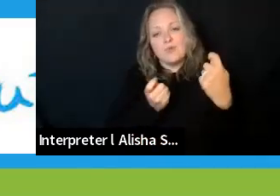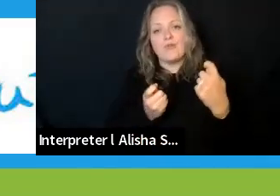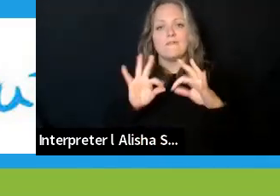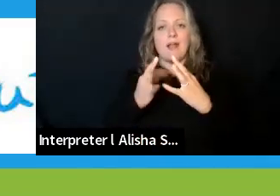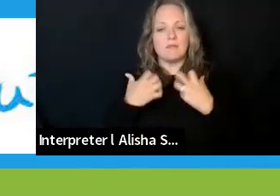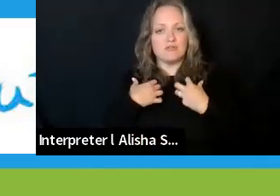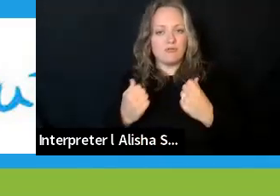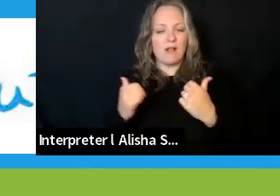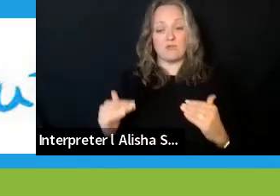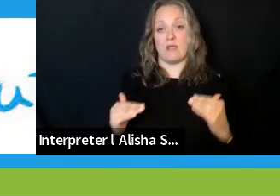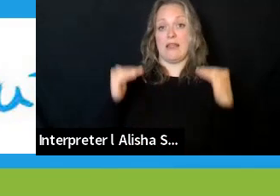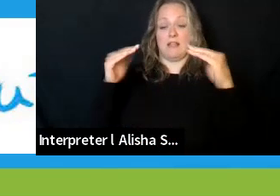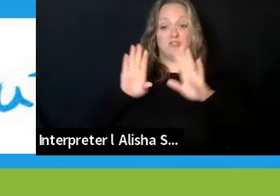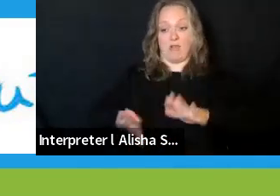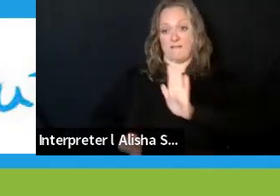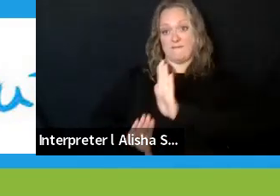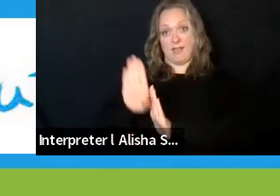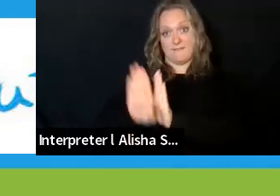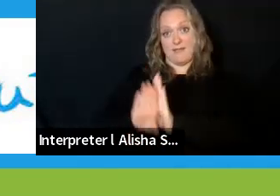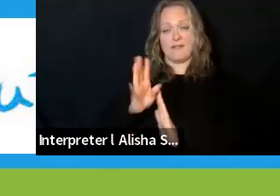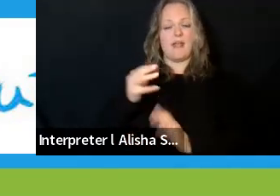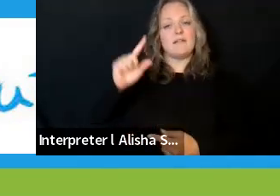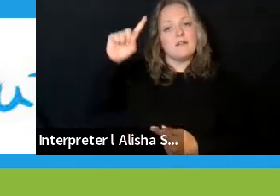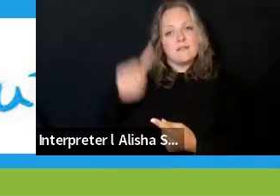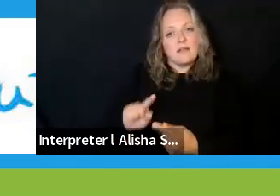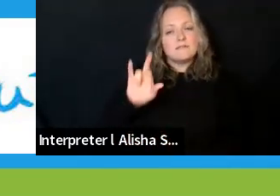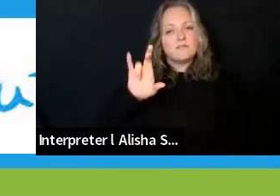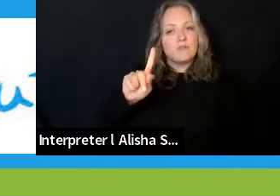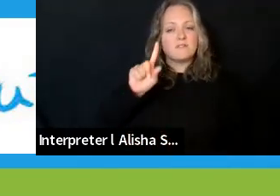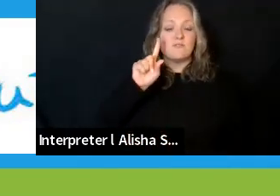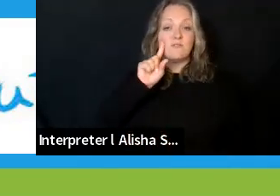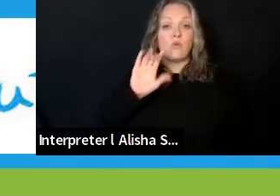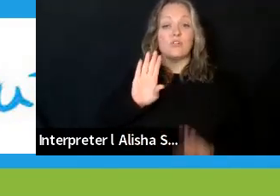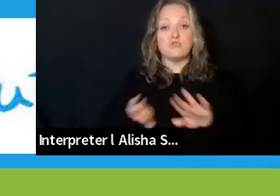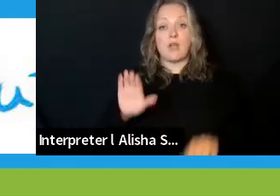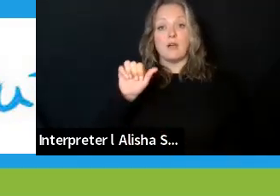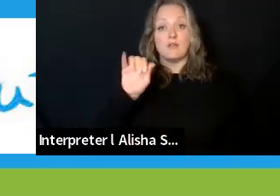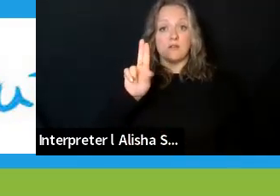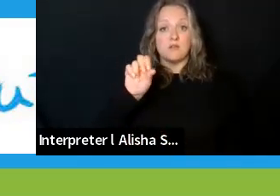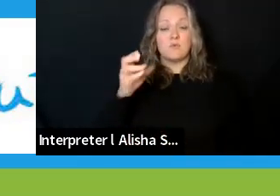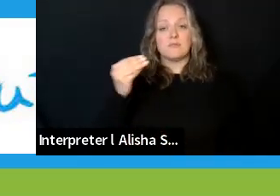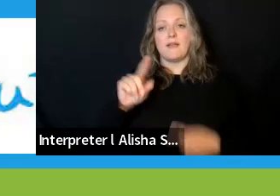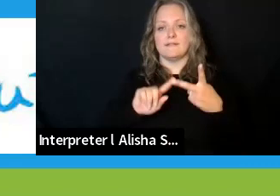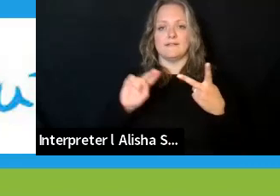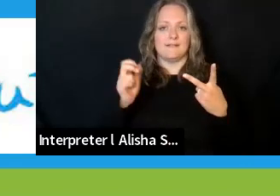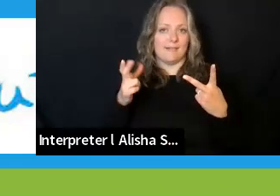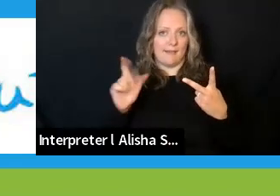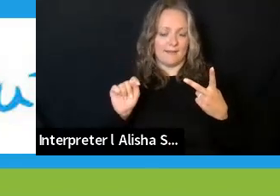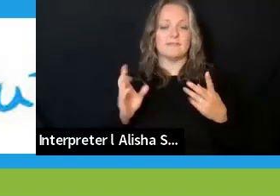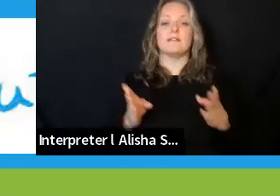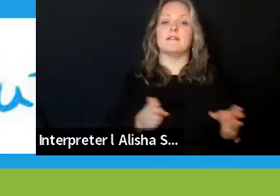child development, and reduce the likelihood of child abuse and neglect. And then in